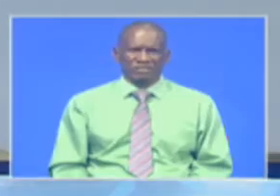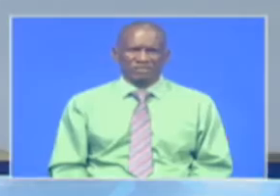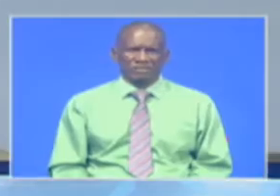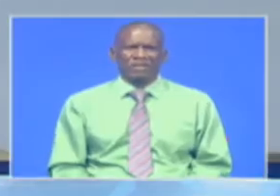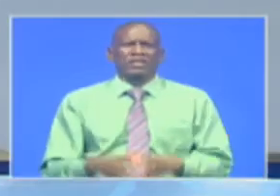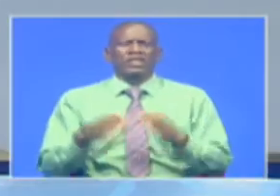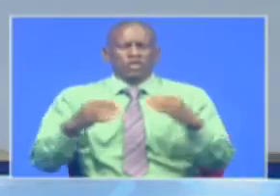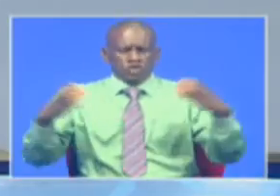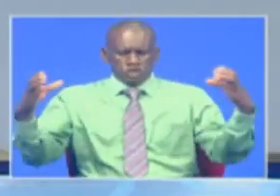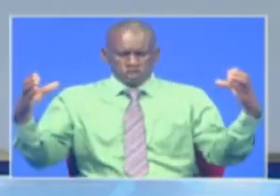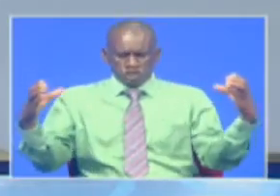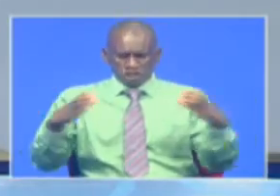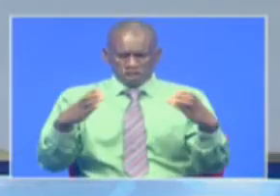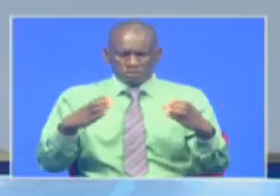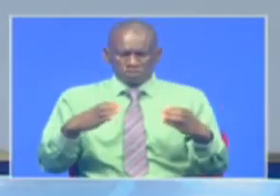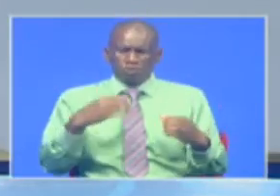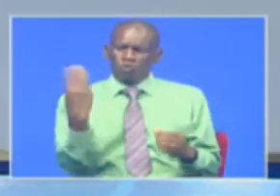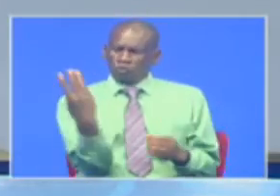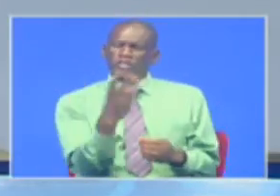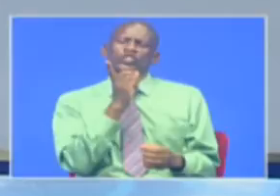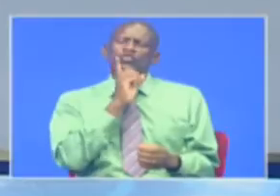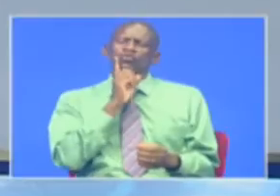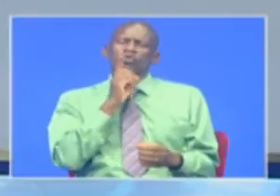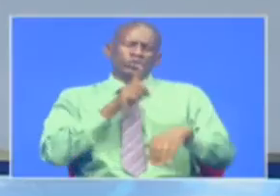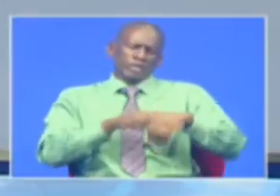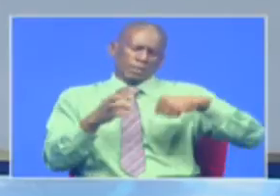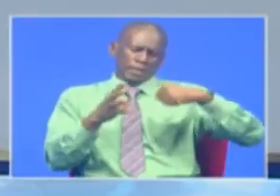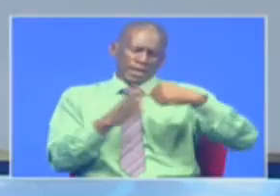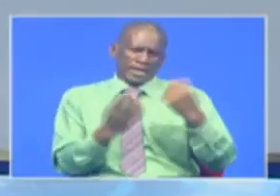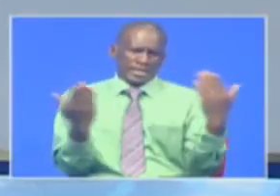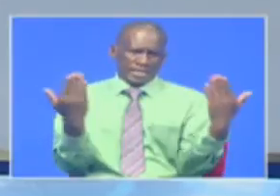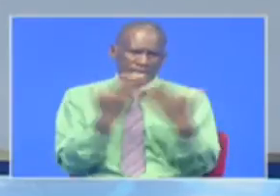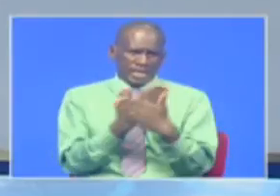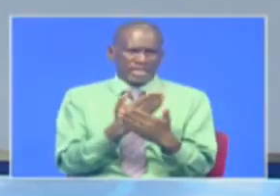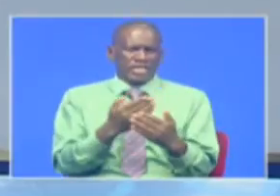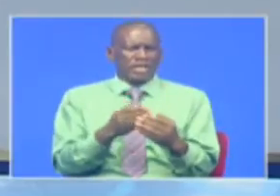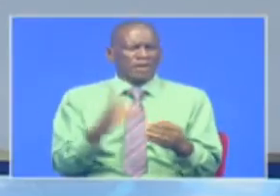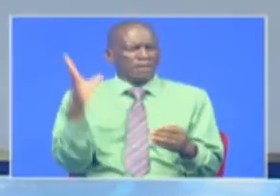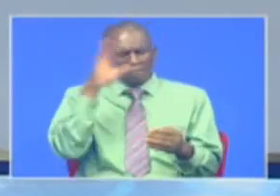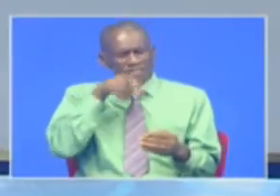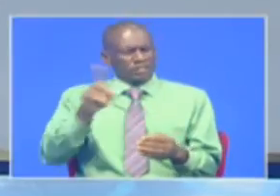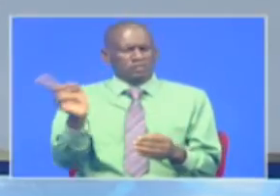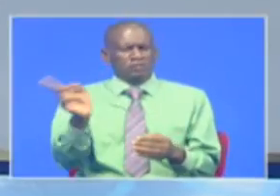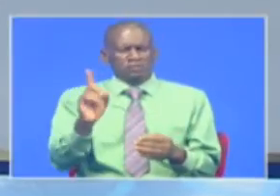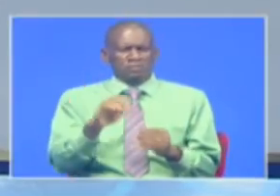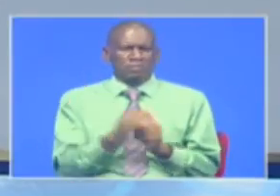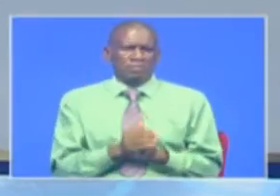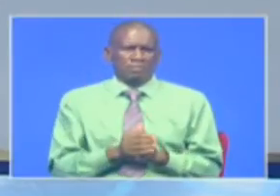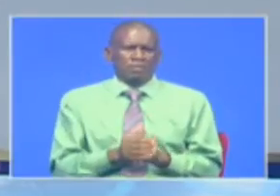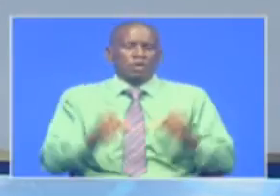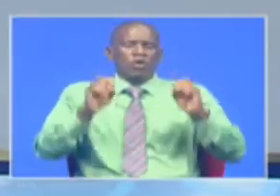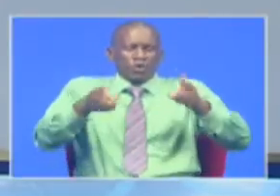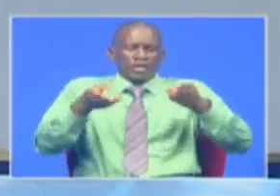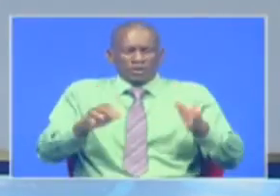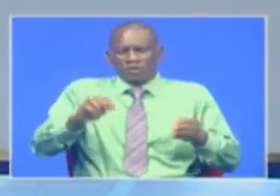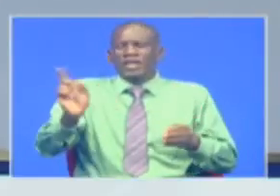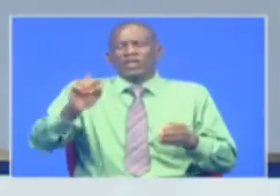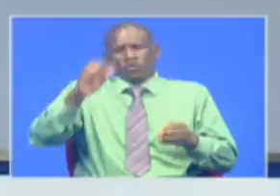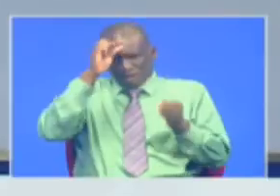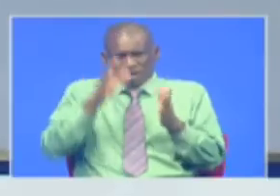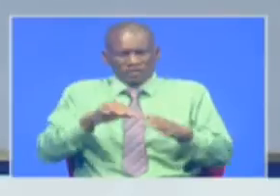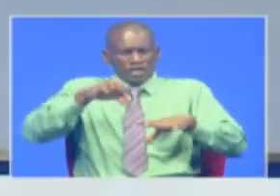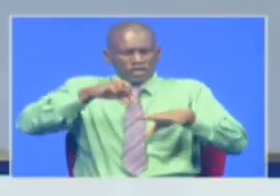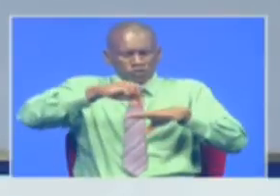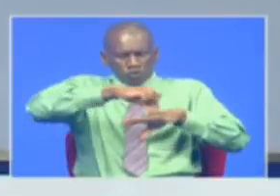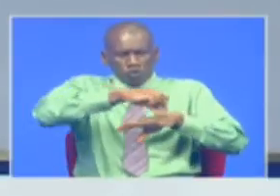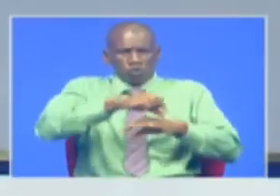Team coverage Wednesday, that is tomorrow at 9 p.m. You don't want to miss it. All right, now Nairobi Governor Mike Mbuvi